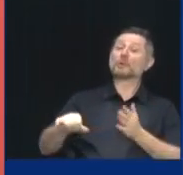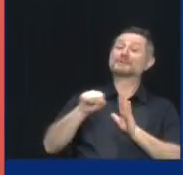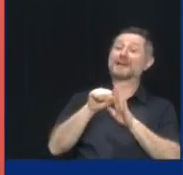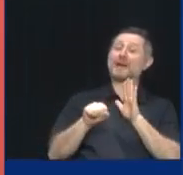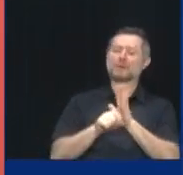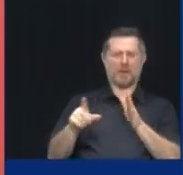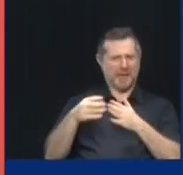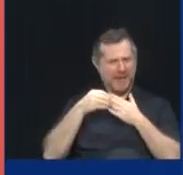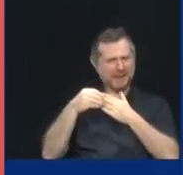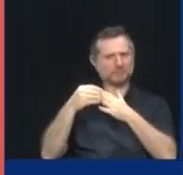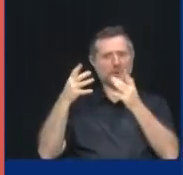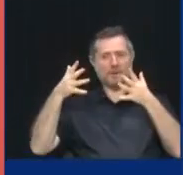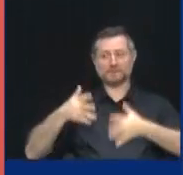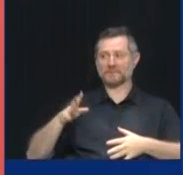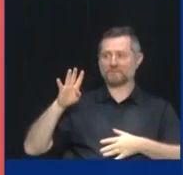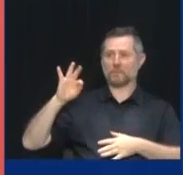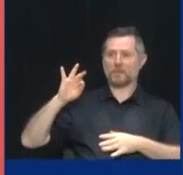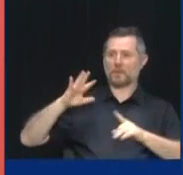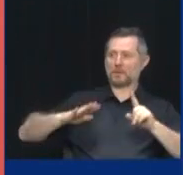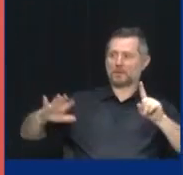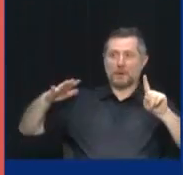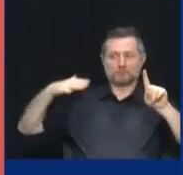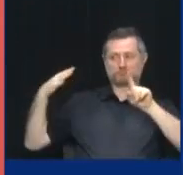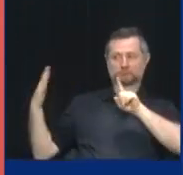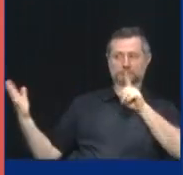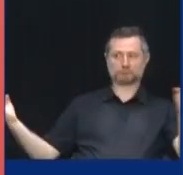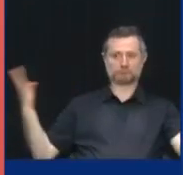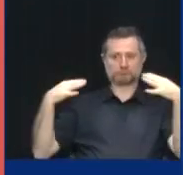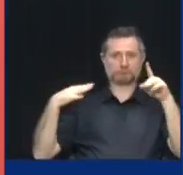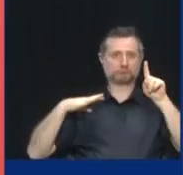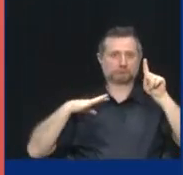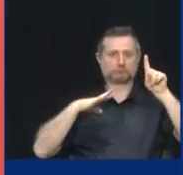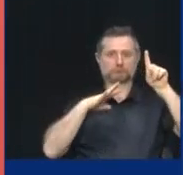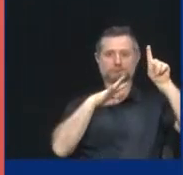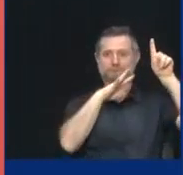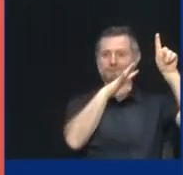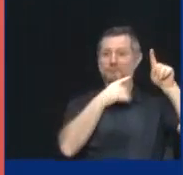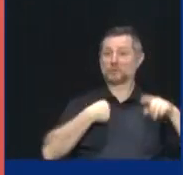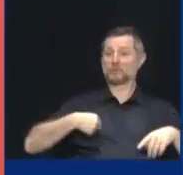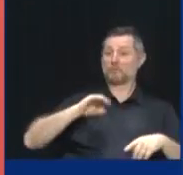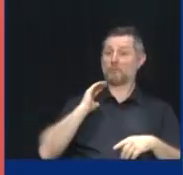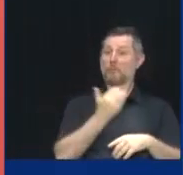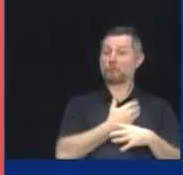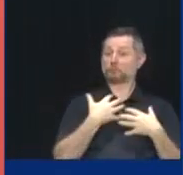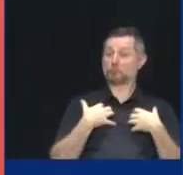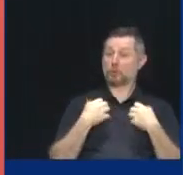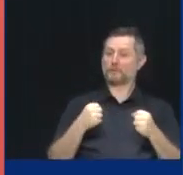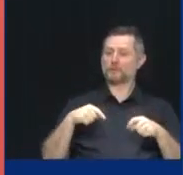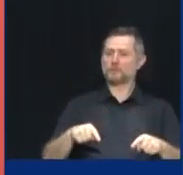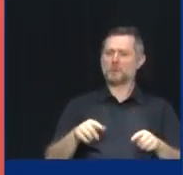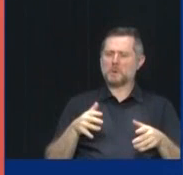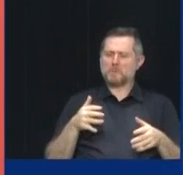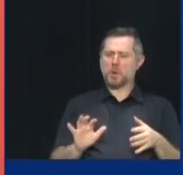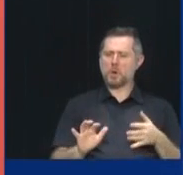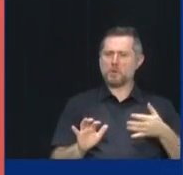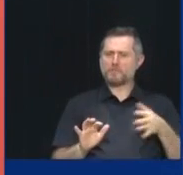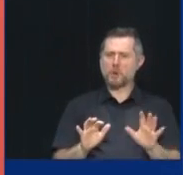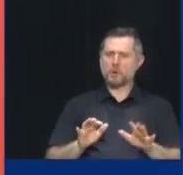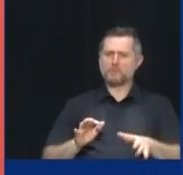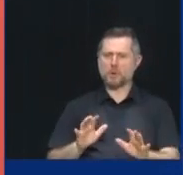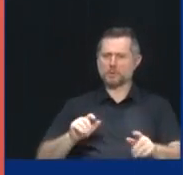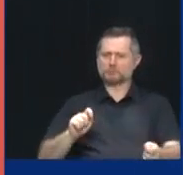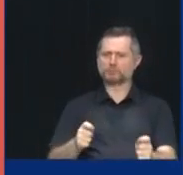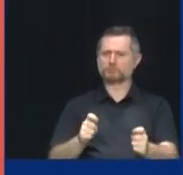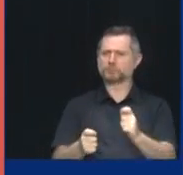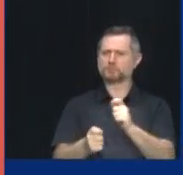courage that keeps pushing for change and pushing that dream of equality and taking